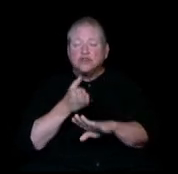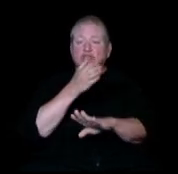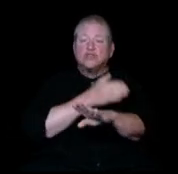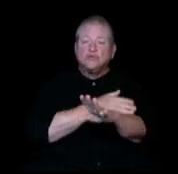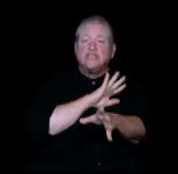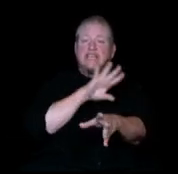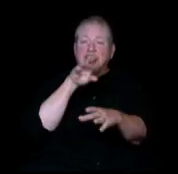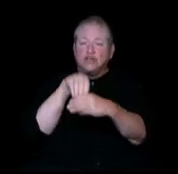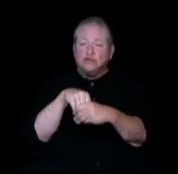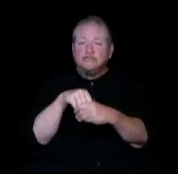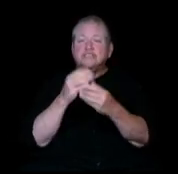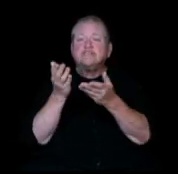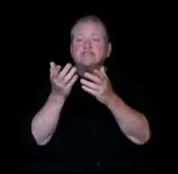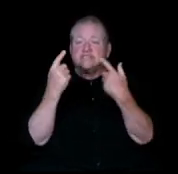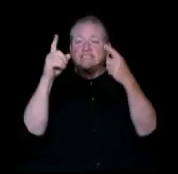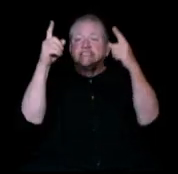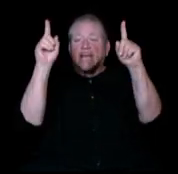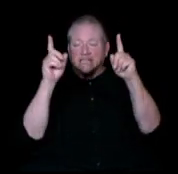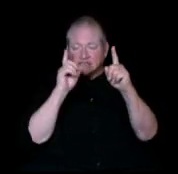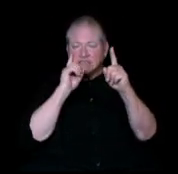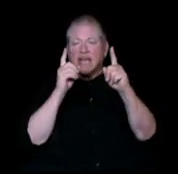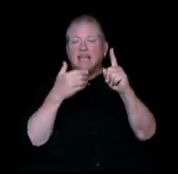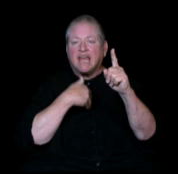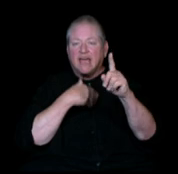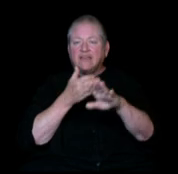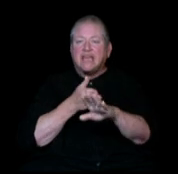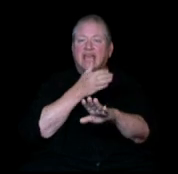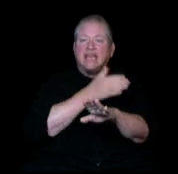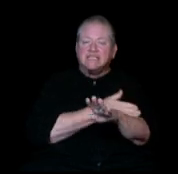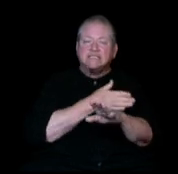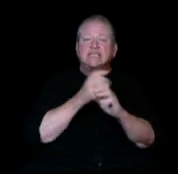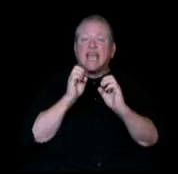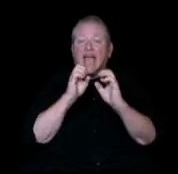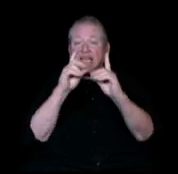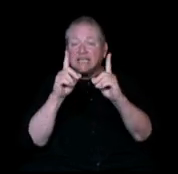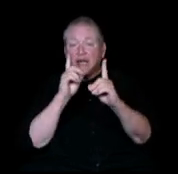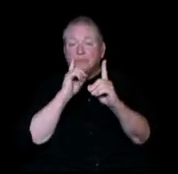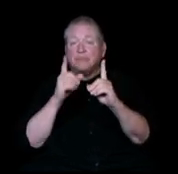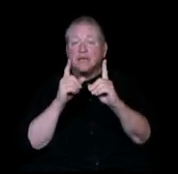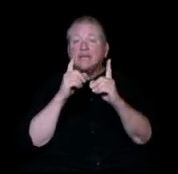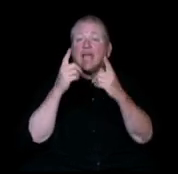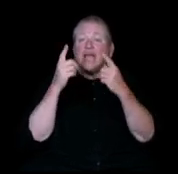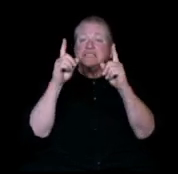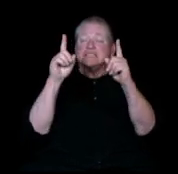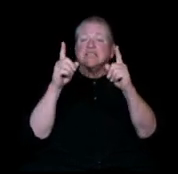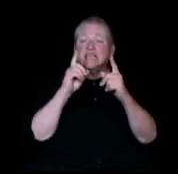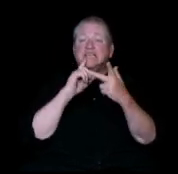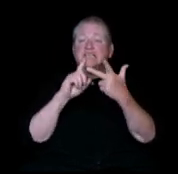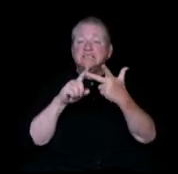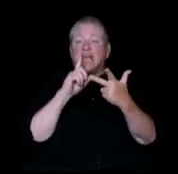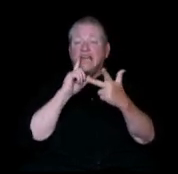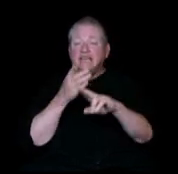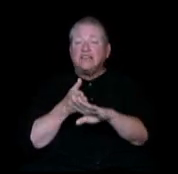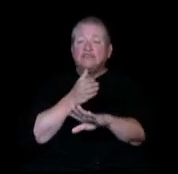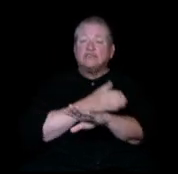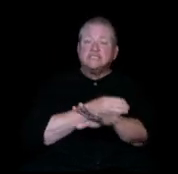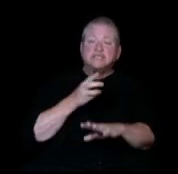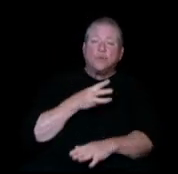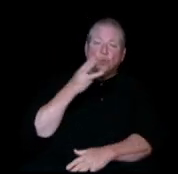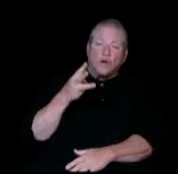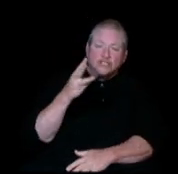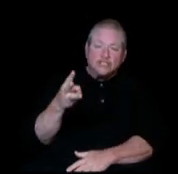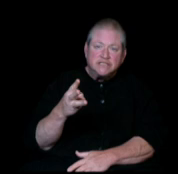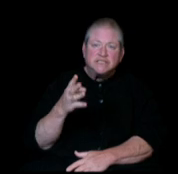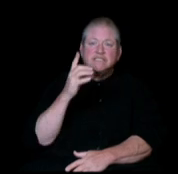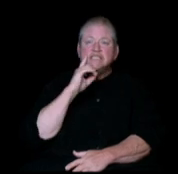advancing inclusive success, enhancing academic excellence, or increasing Western's impact in Washington within the context of